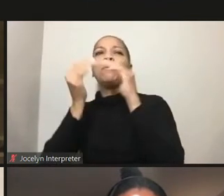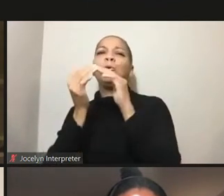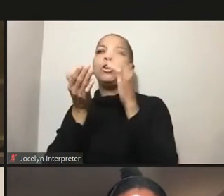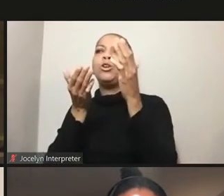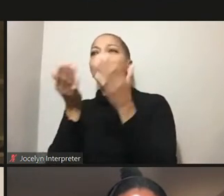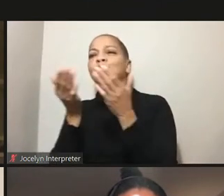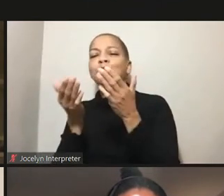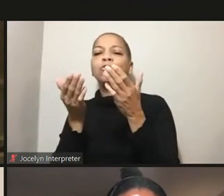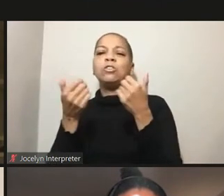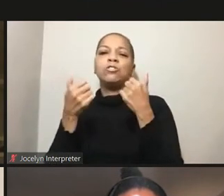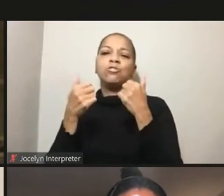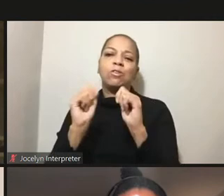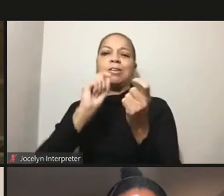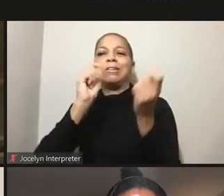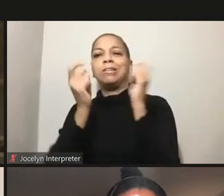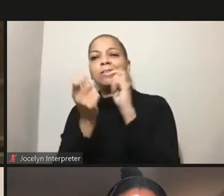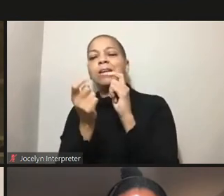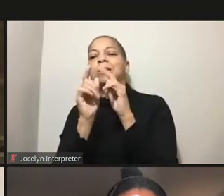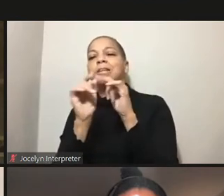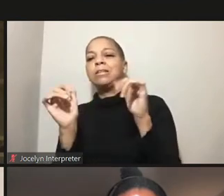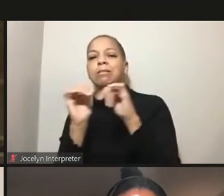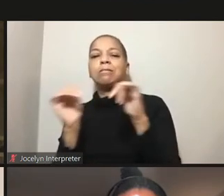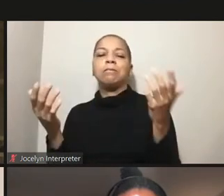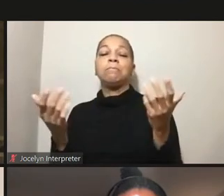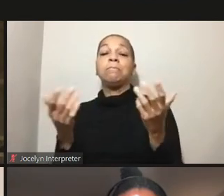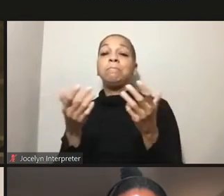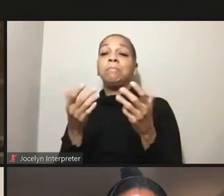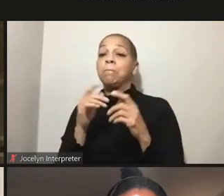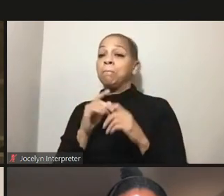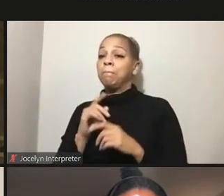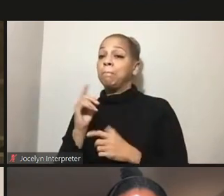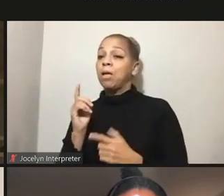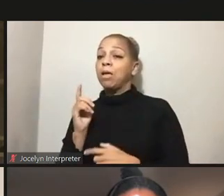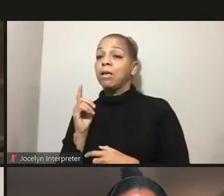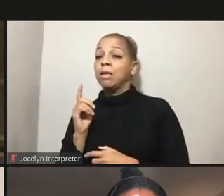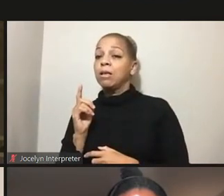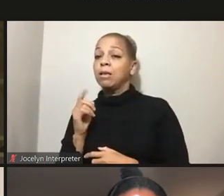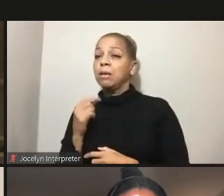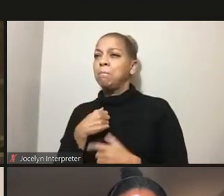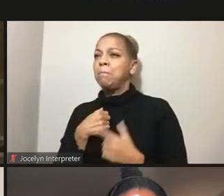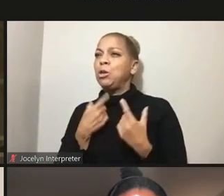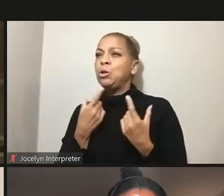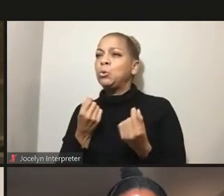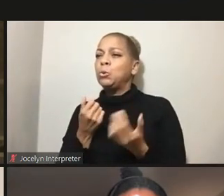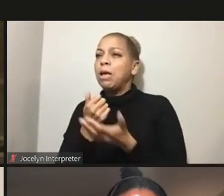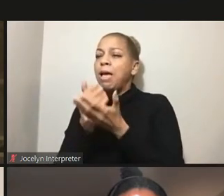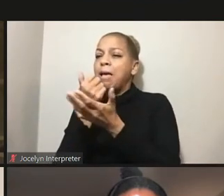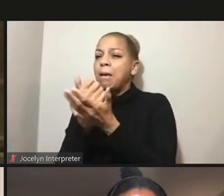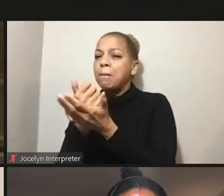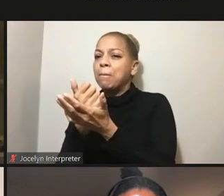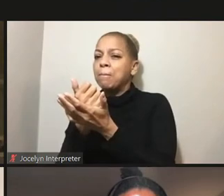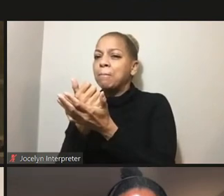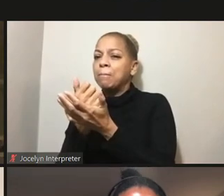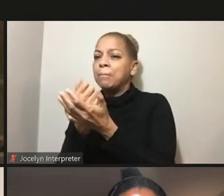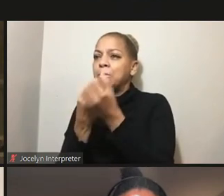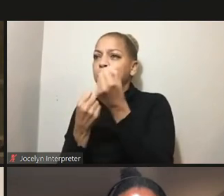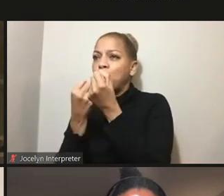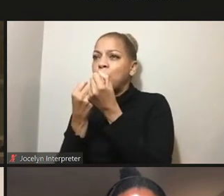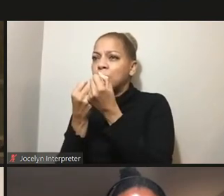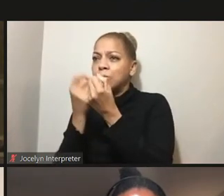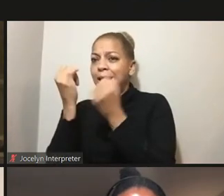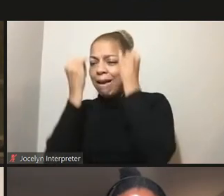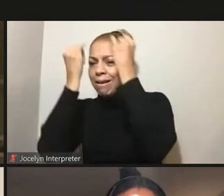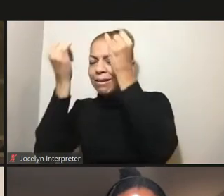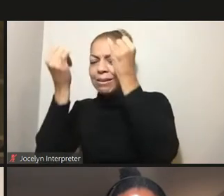of trying to change the sort of dynamics of that. But what can I do to help facilitate those ideas?